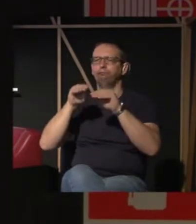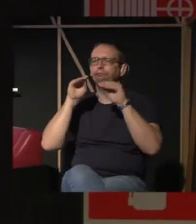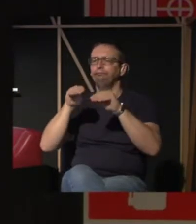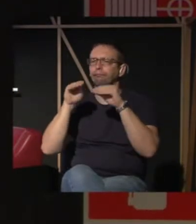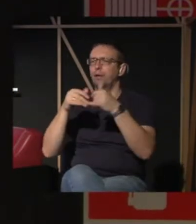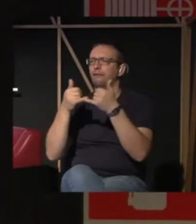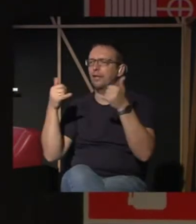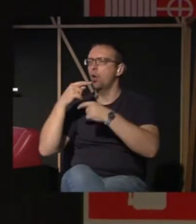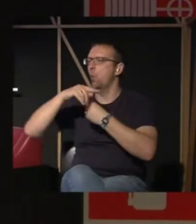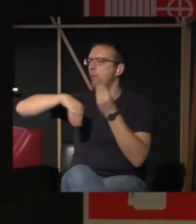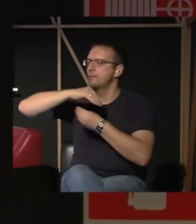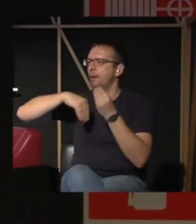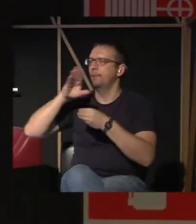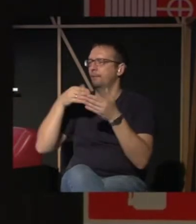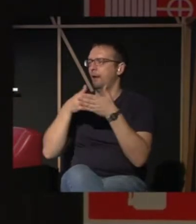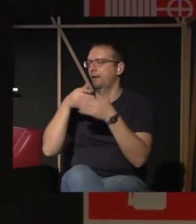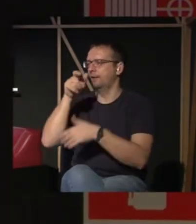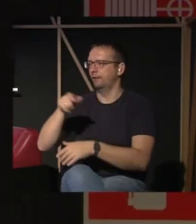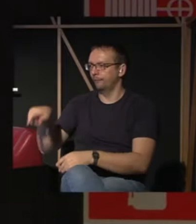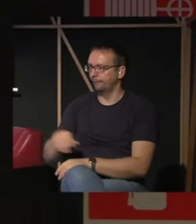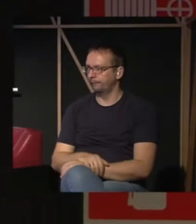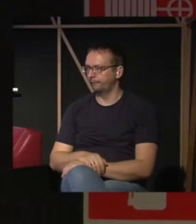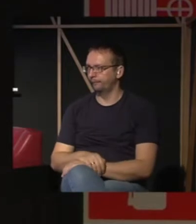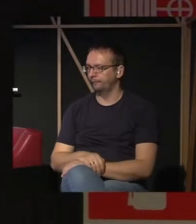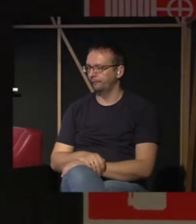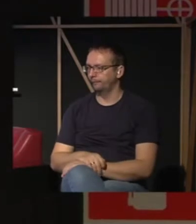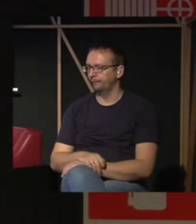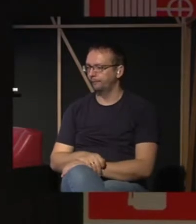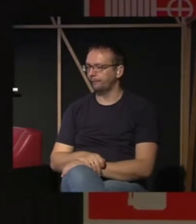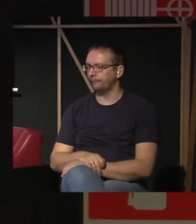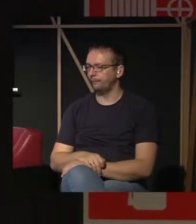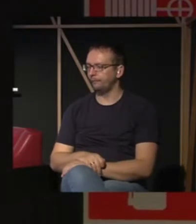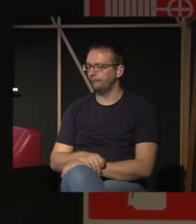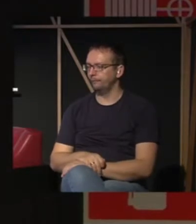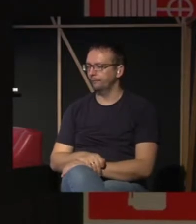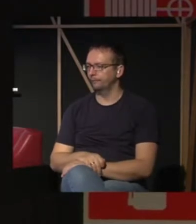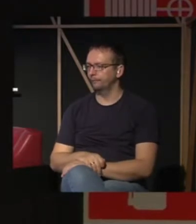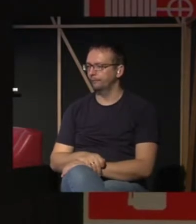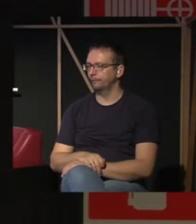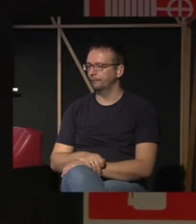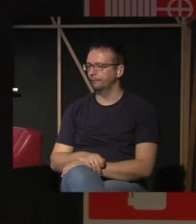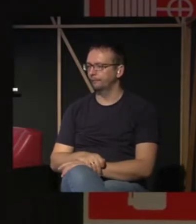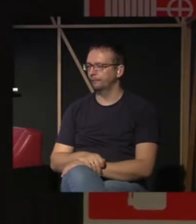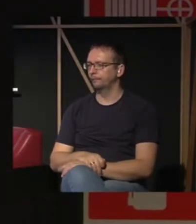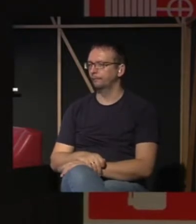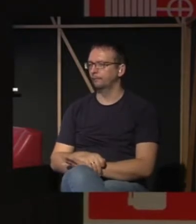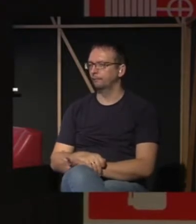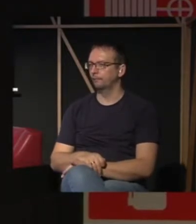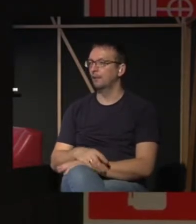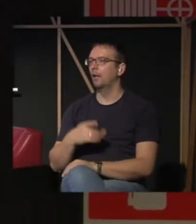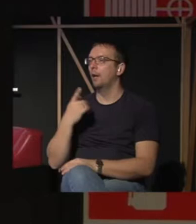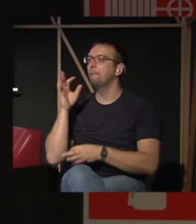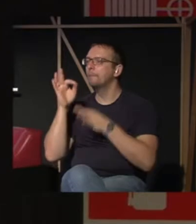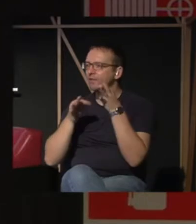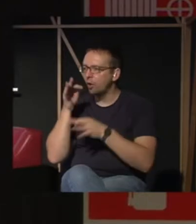services for disabled fans and fans with limited mobility. We had the wheelchair escort service, which now for 2018 was a requirement and not just